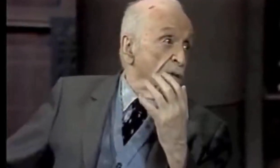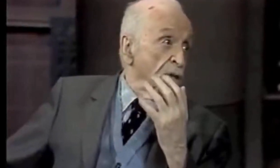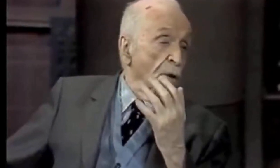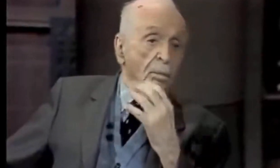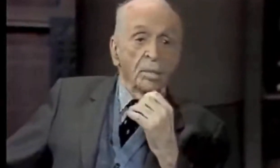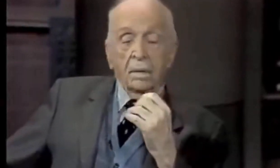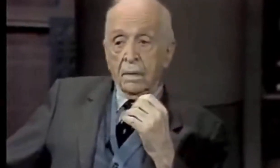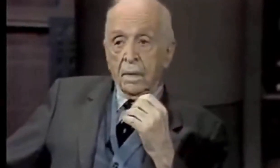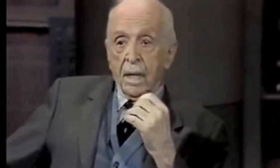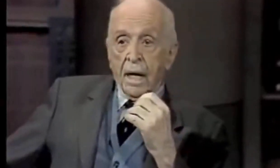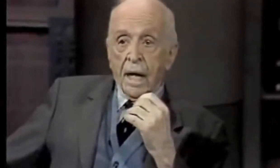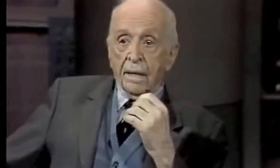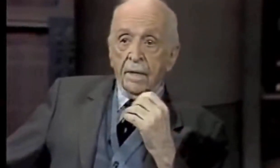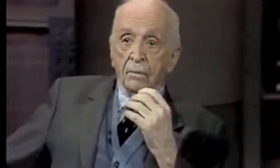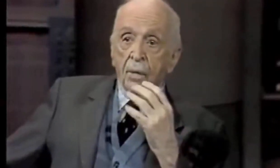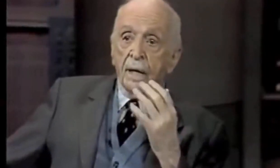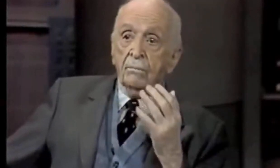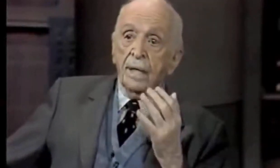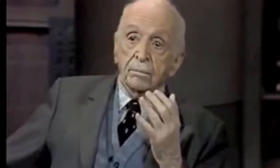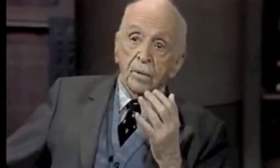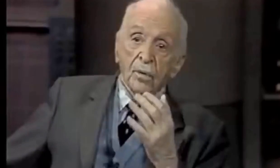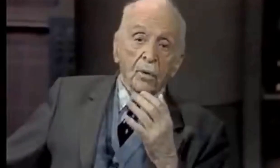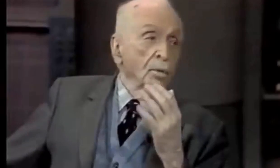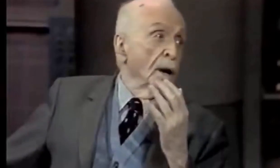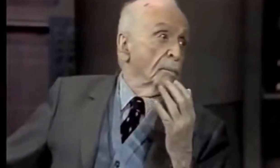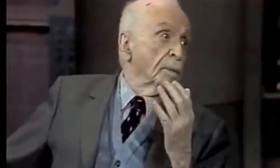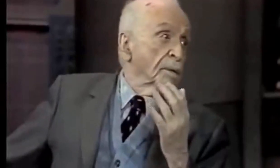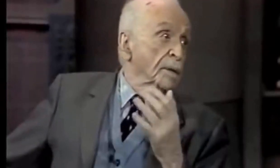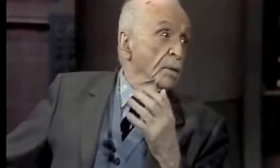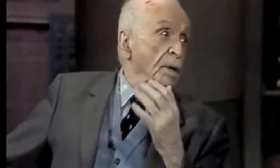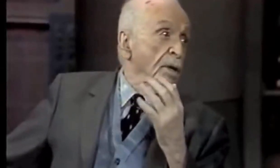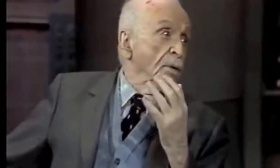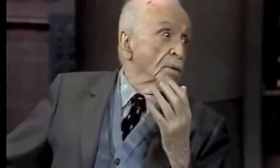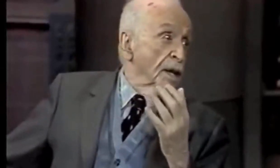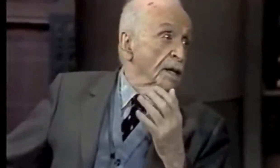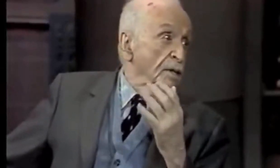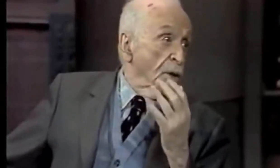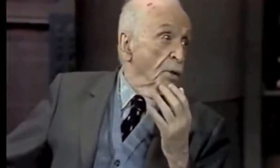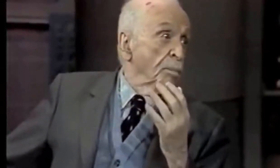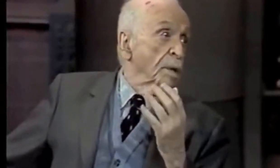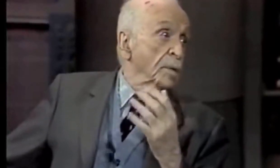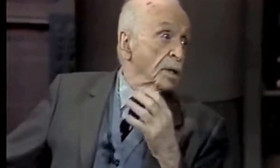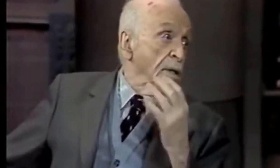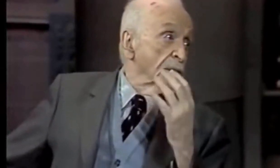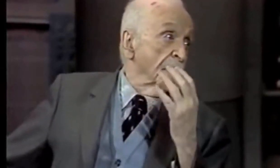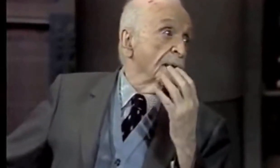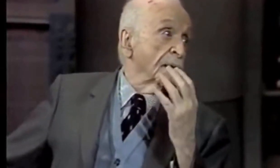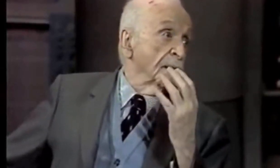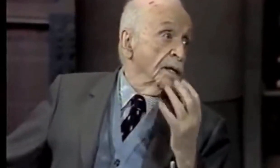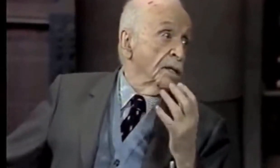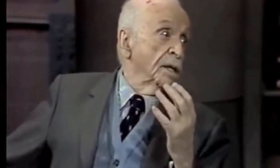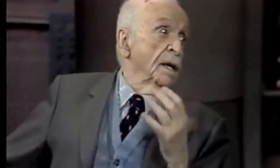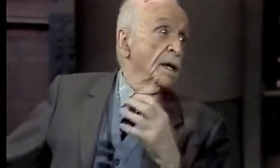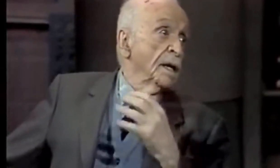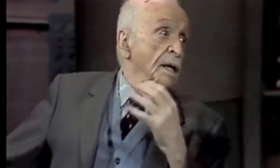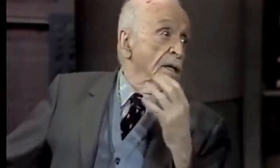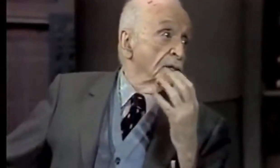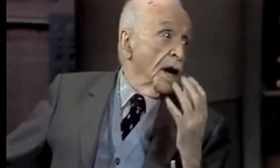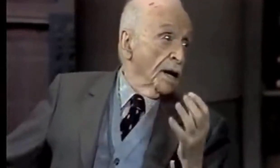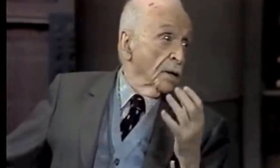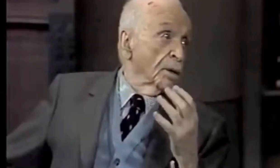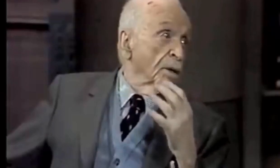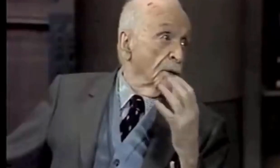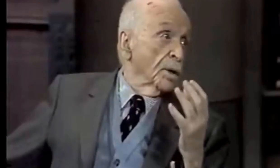from the soap. And that when people grew up, they wouldn't use any soap, right, because they get conditioned